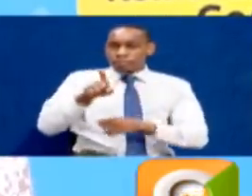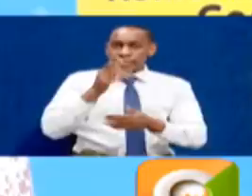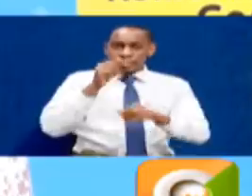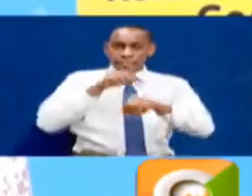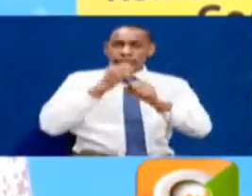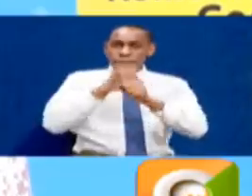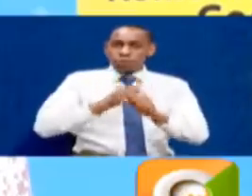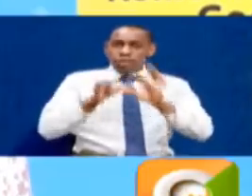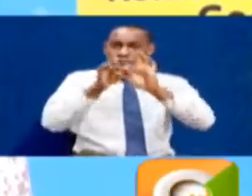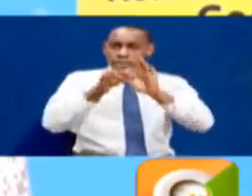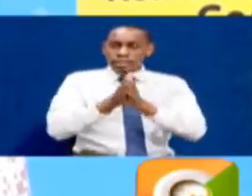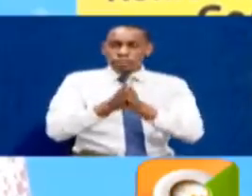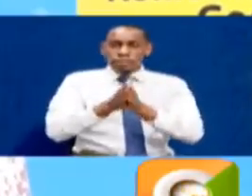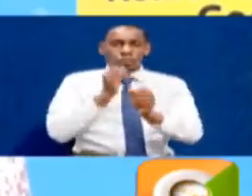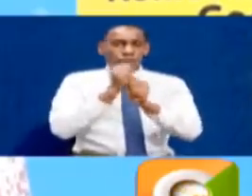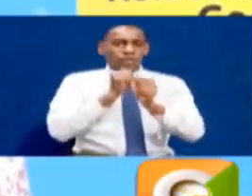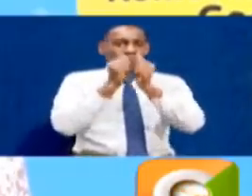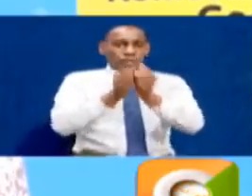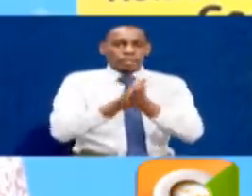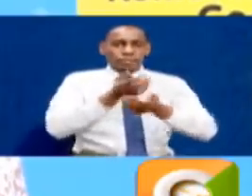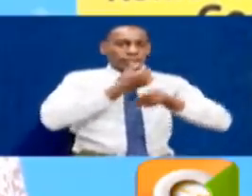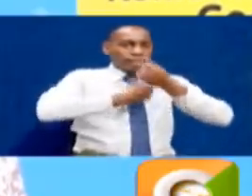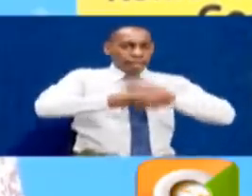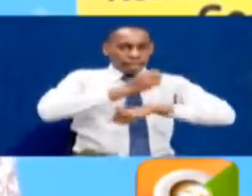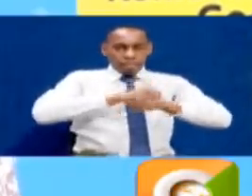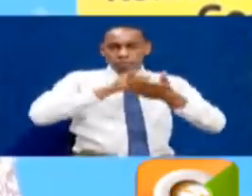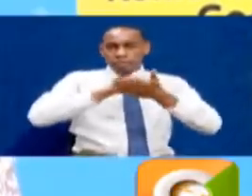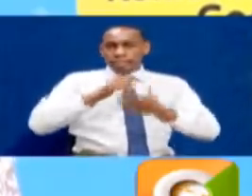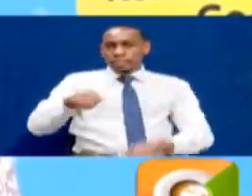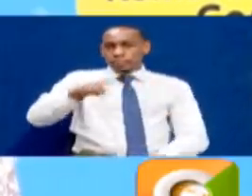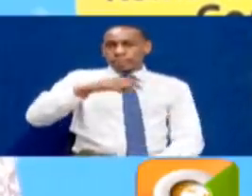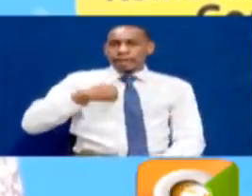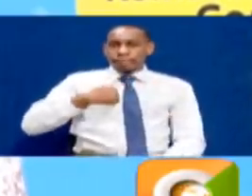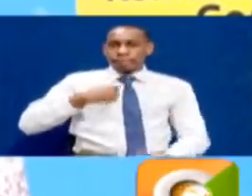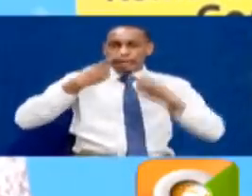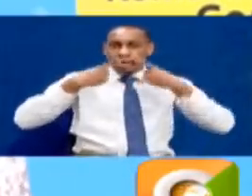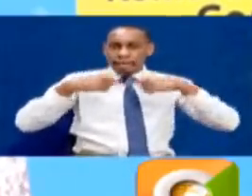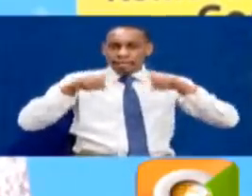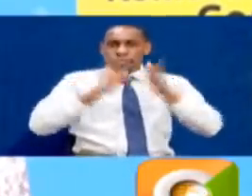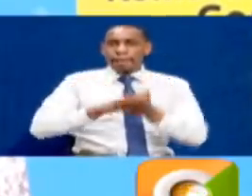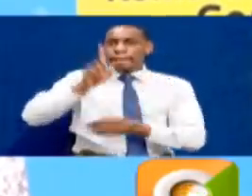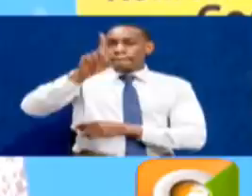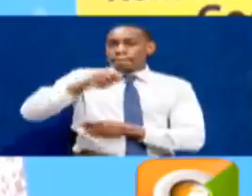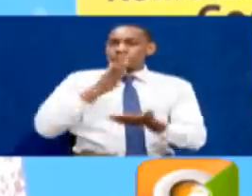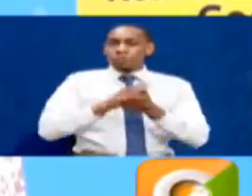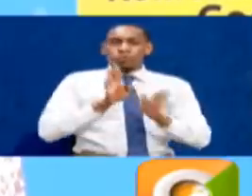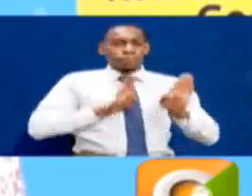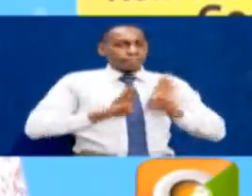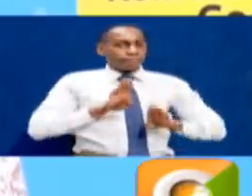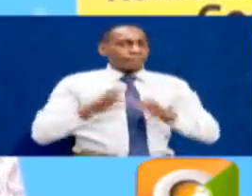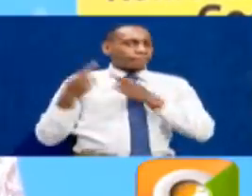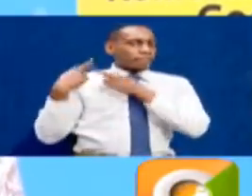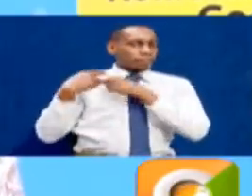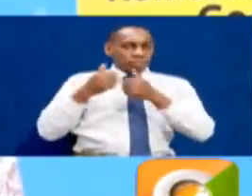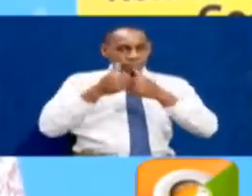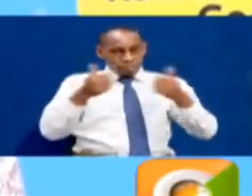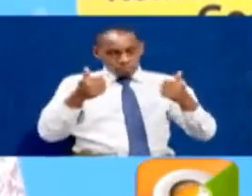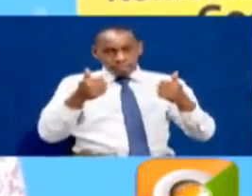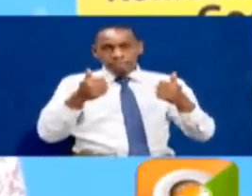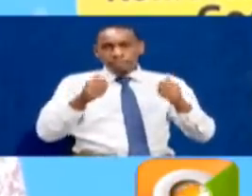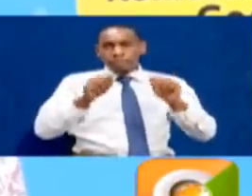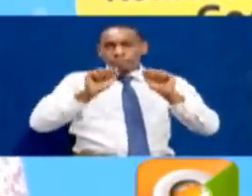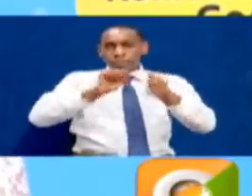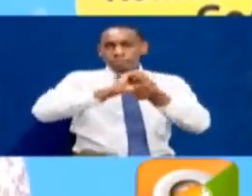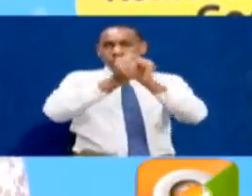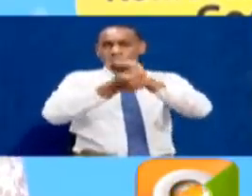solidarity, cooperation of the measures that we have given. We must behave responsibly to shape